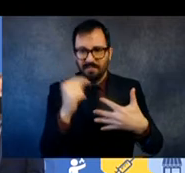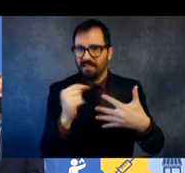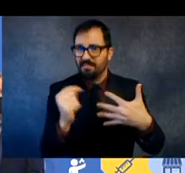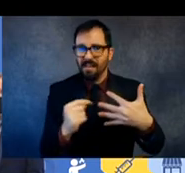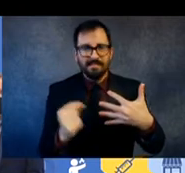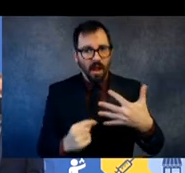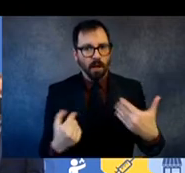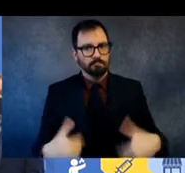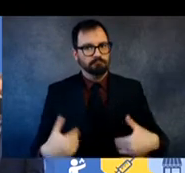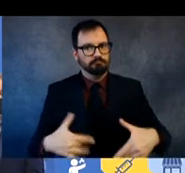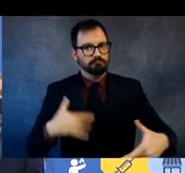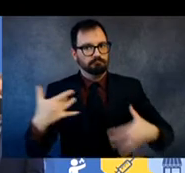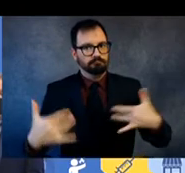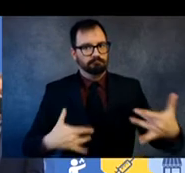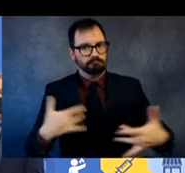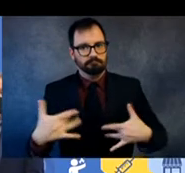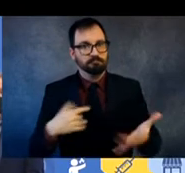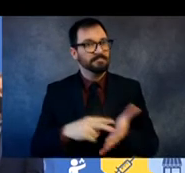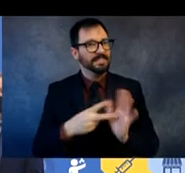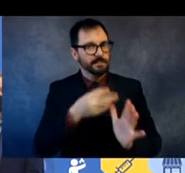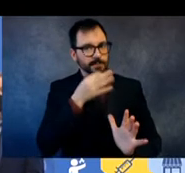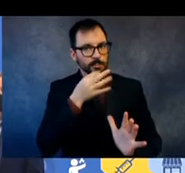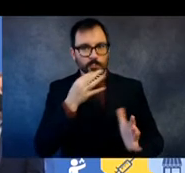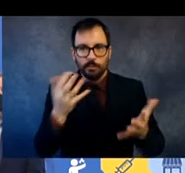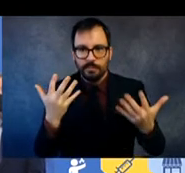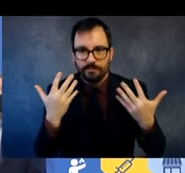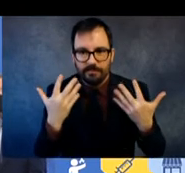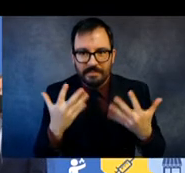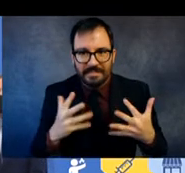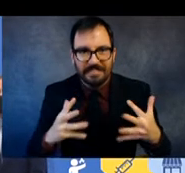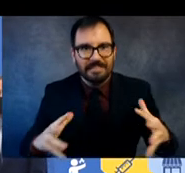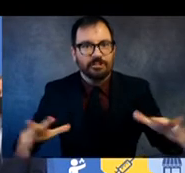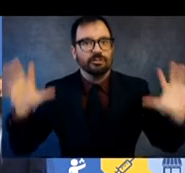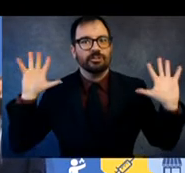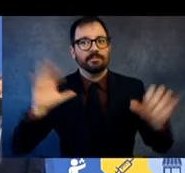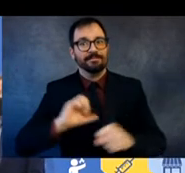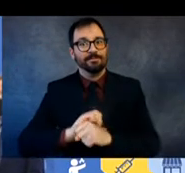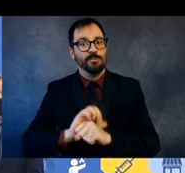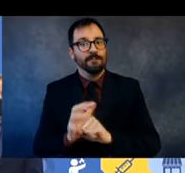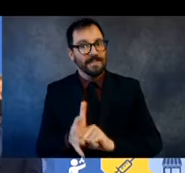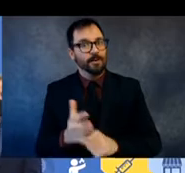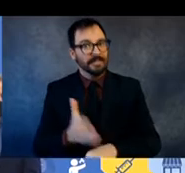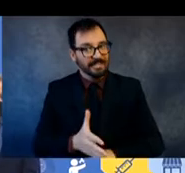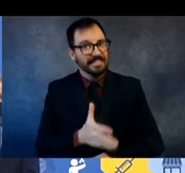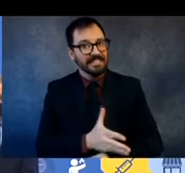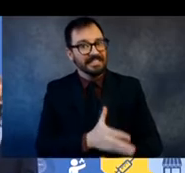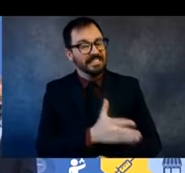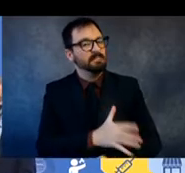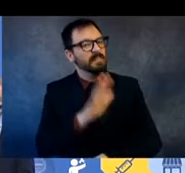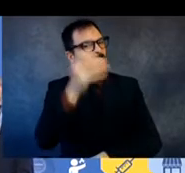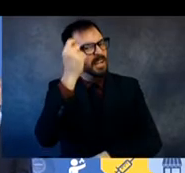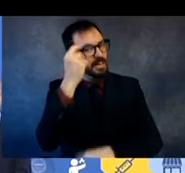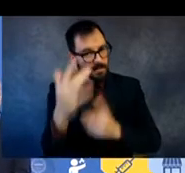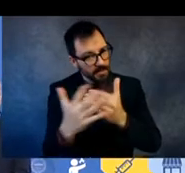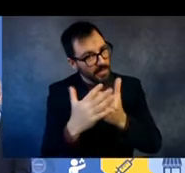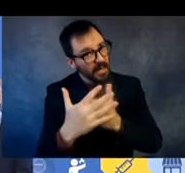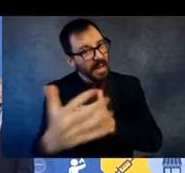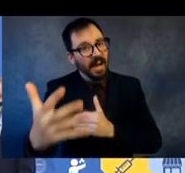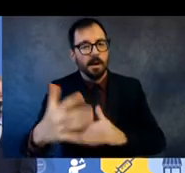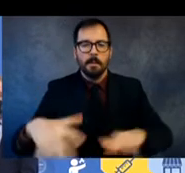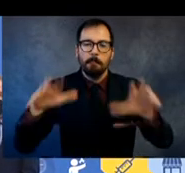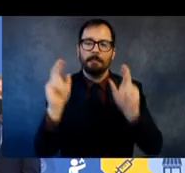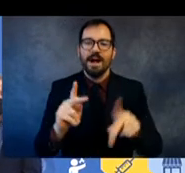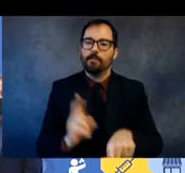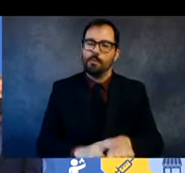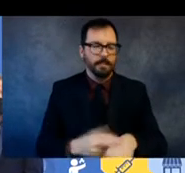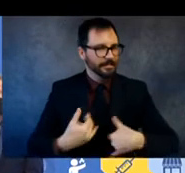growing bigger and brighter every single day. But we still have a long road to go for recovery. Every day at City Hall, we're looking at the economic